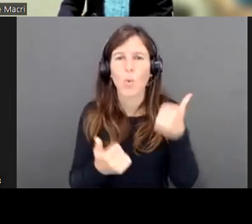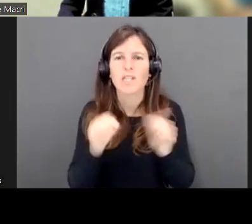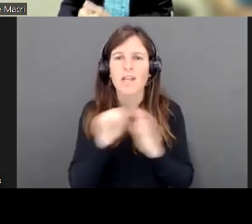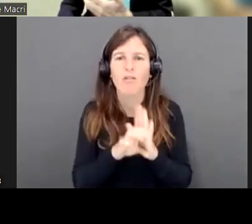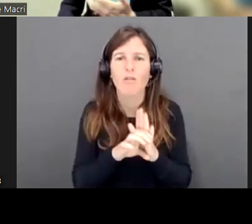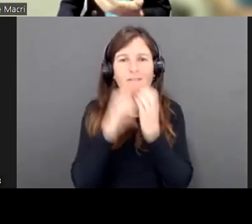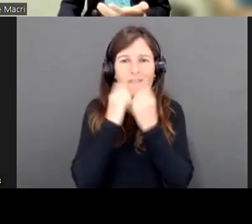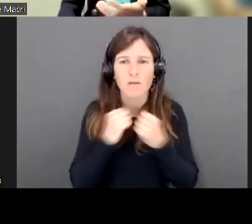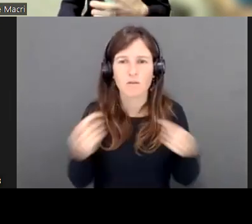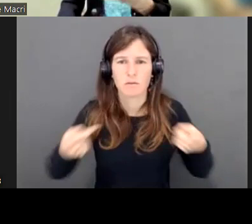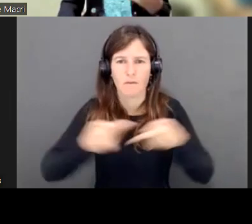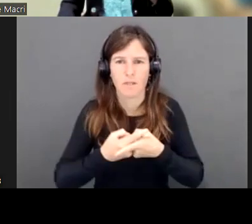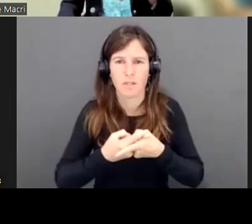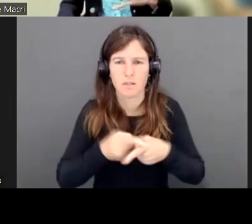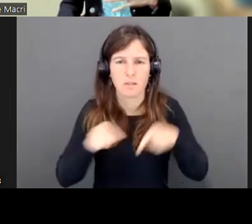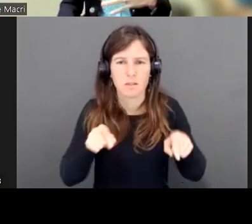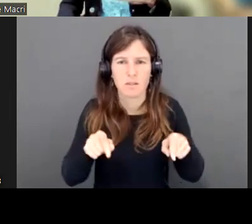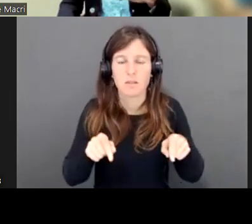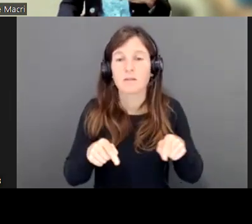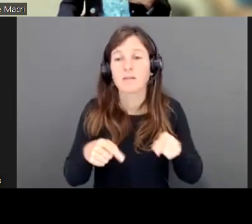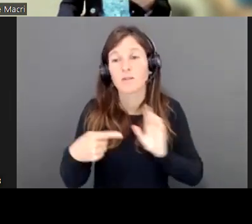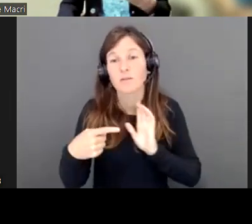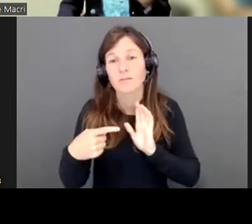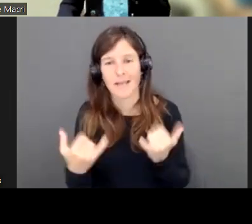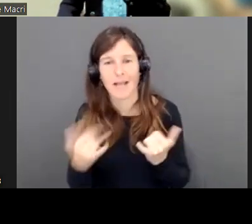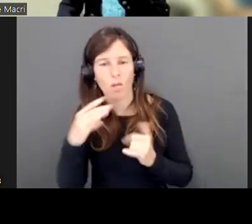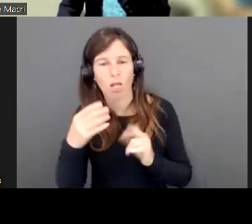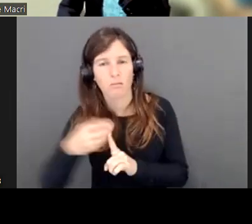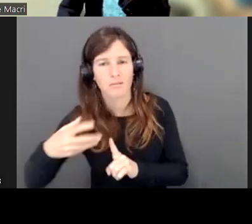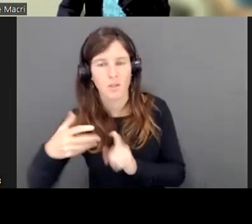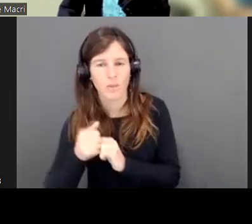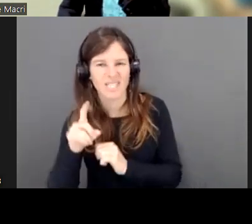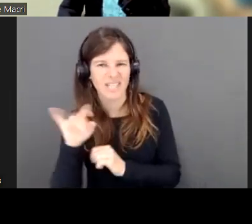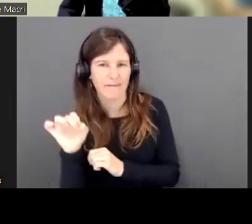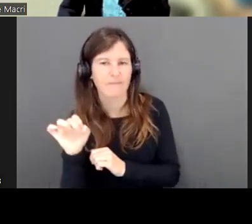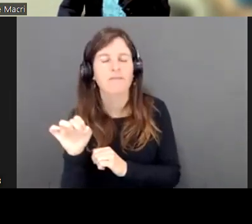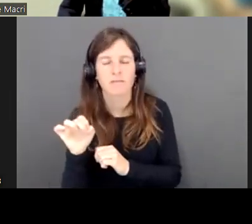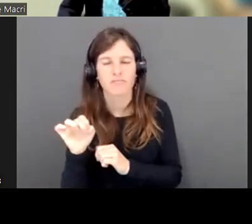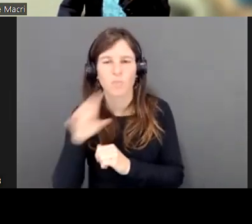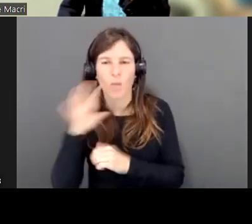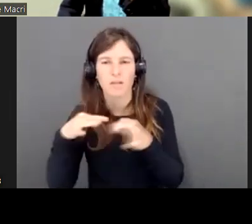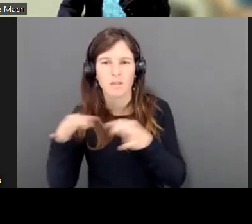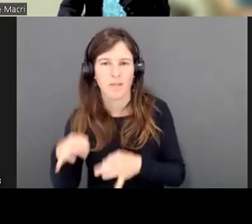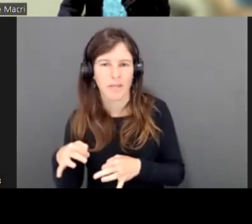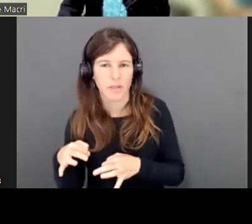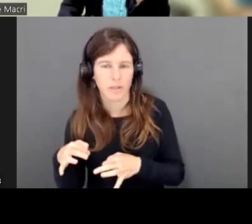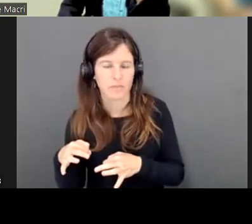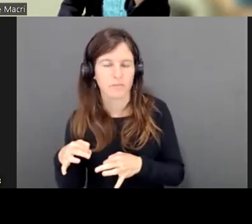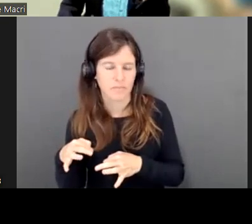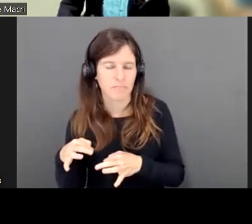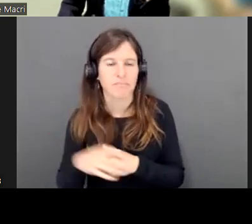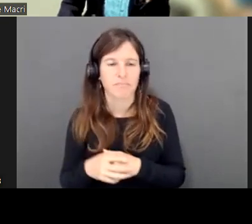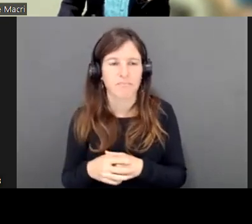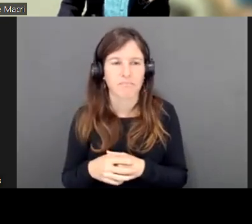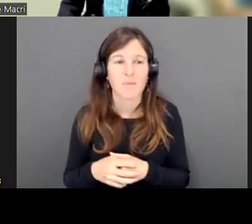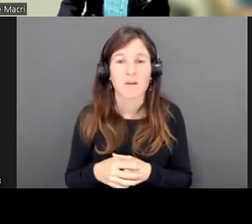want to do, in the case of Dave, and we'll go through this now step by step with the case of Dave in mind, but